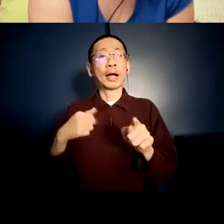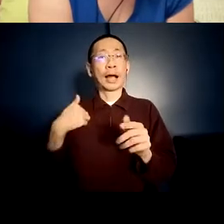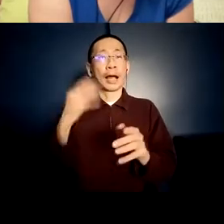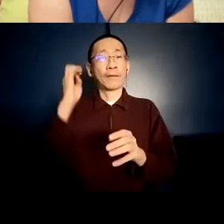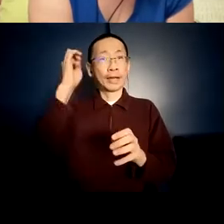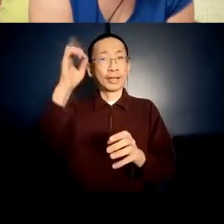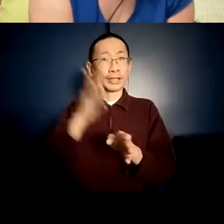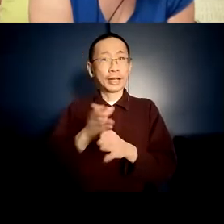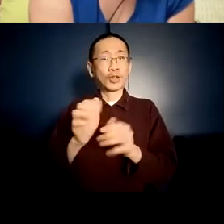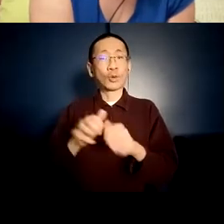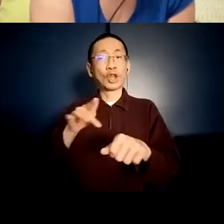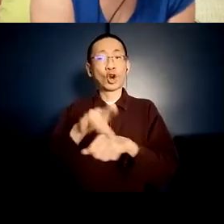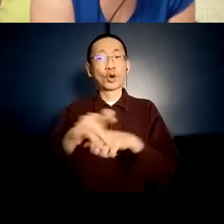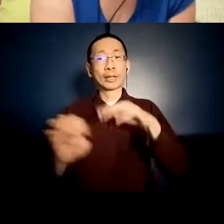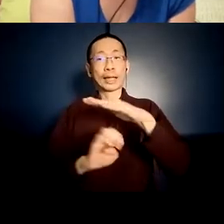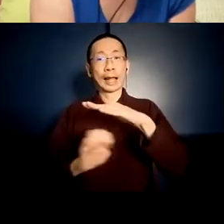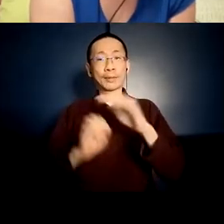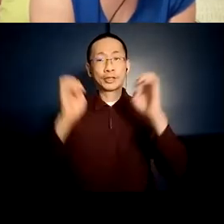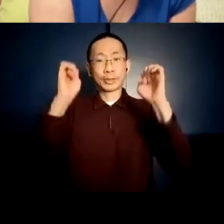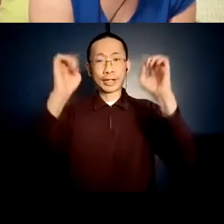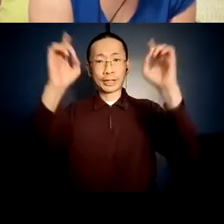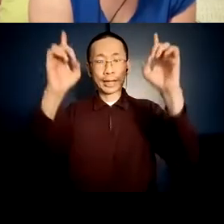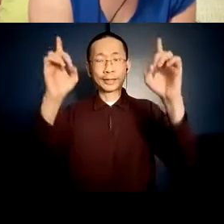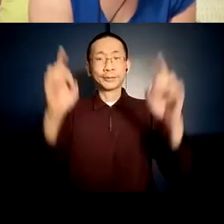in early elementary education.